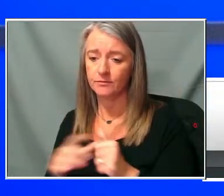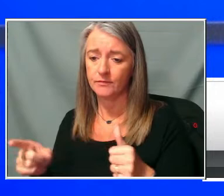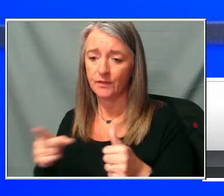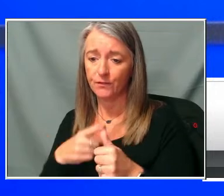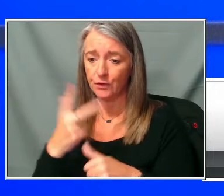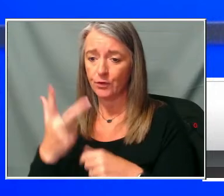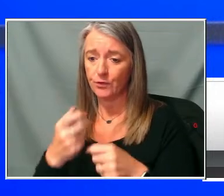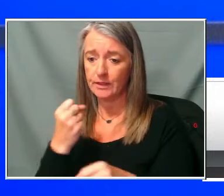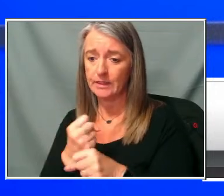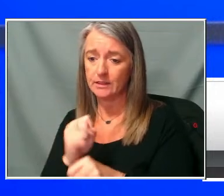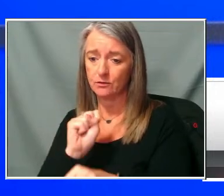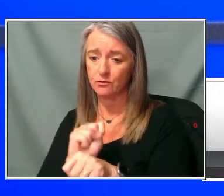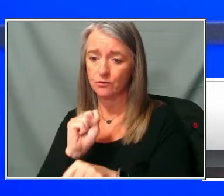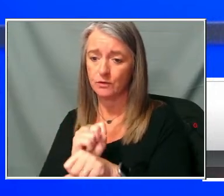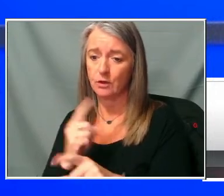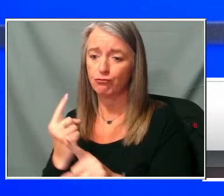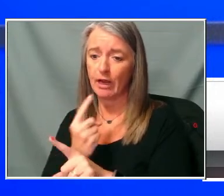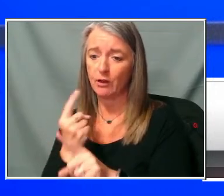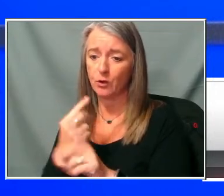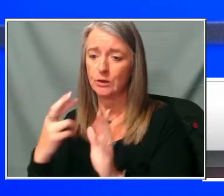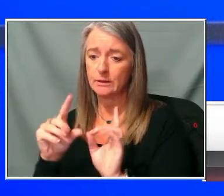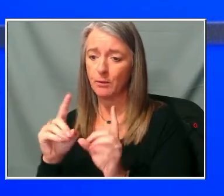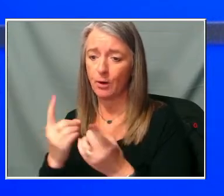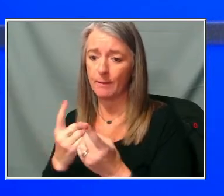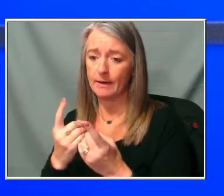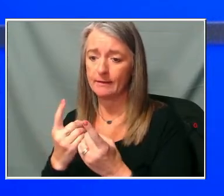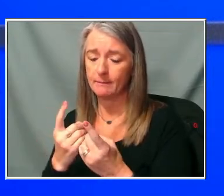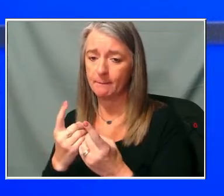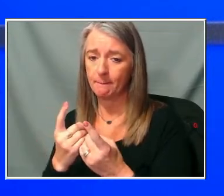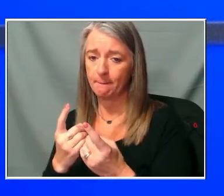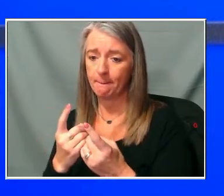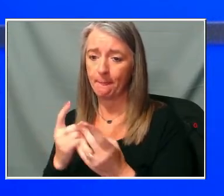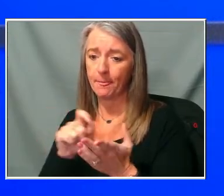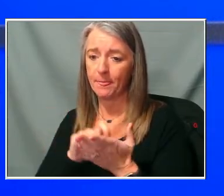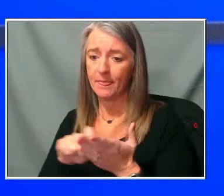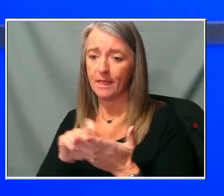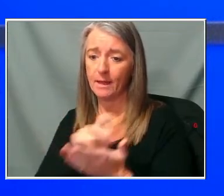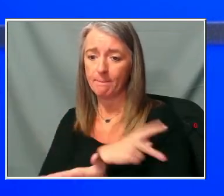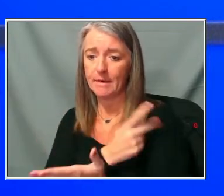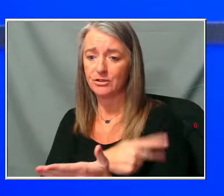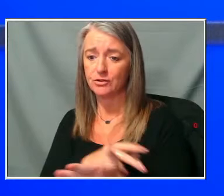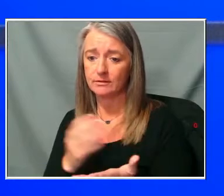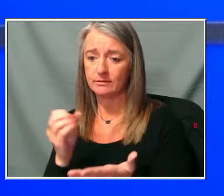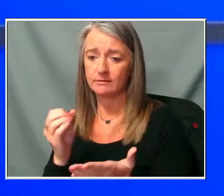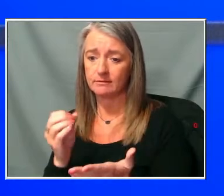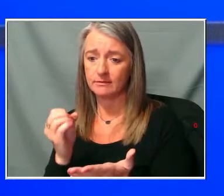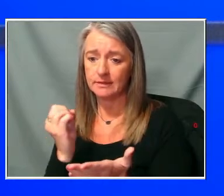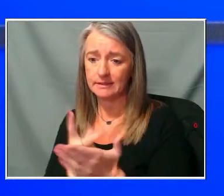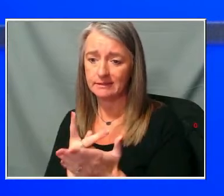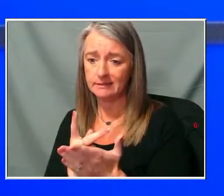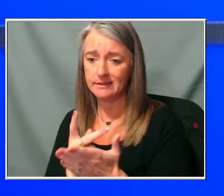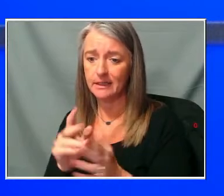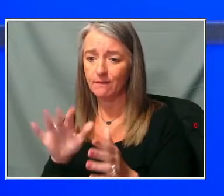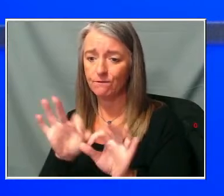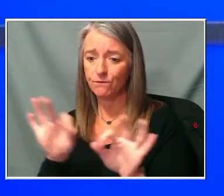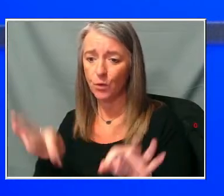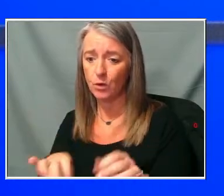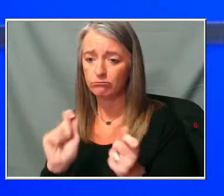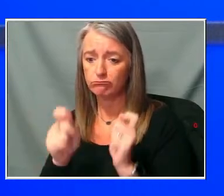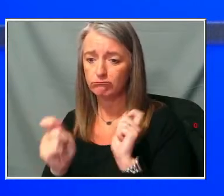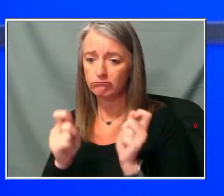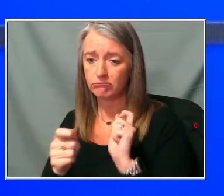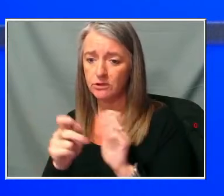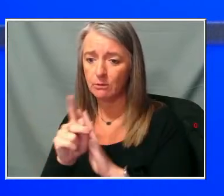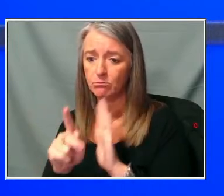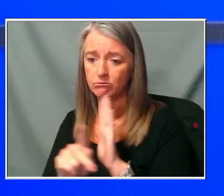I worked in regulatory department, and I would write patient consent forms, help write protocols, modify those protocols. And